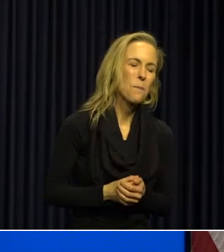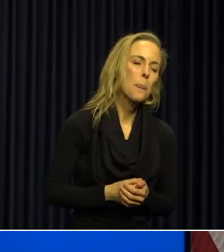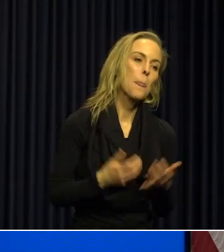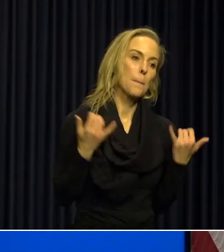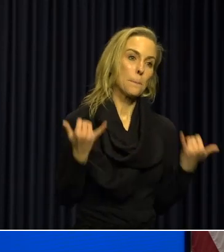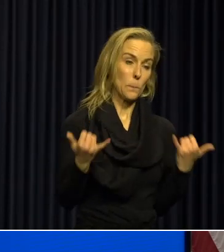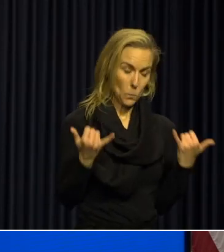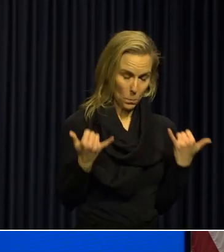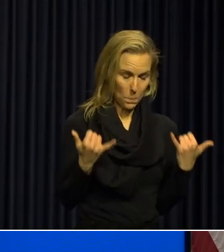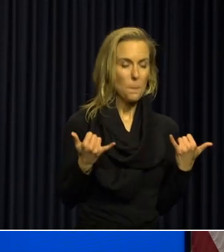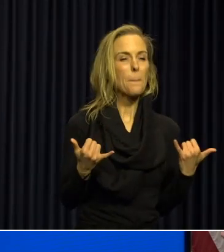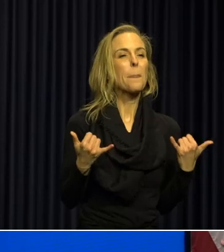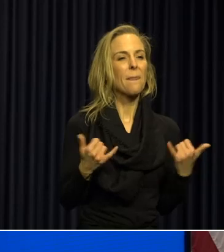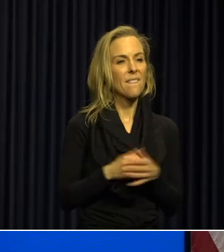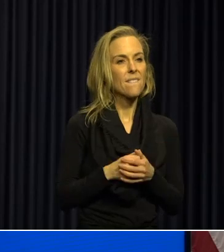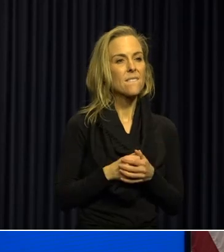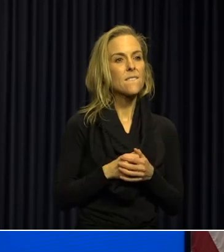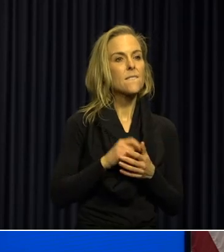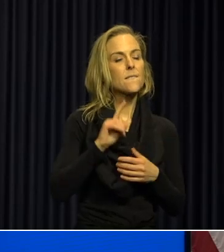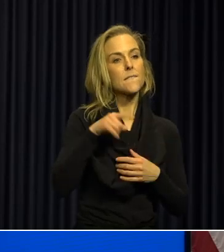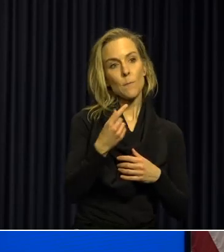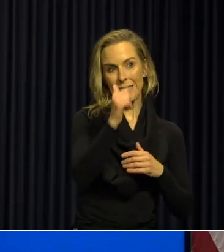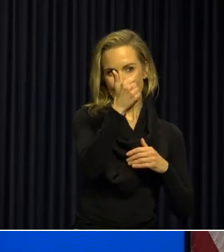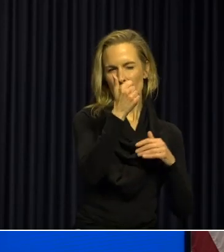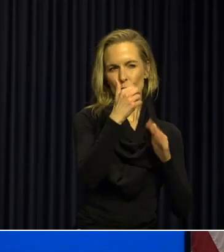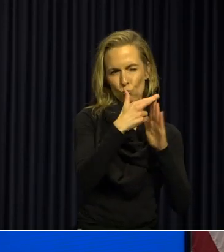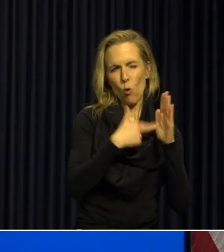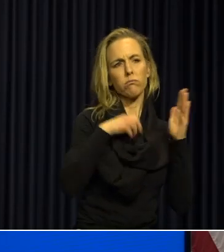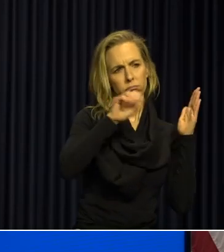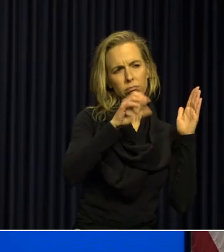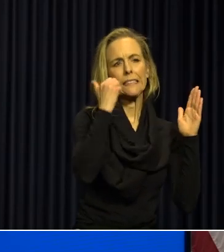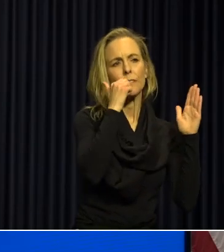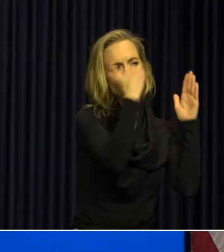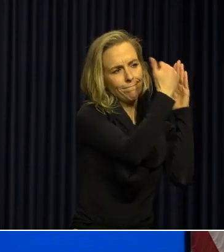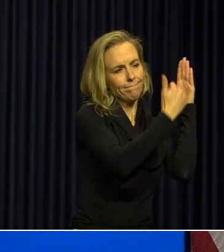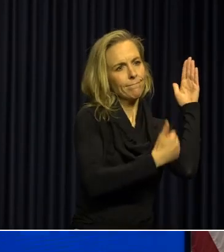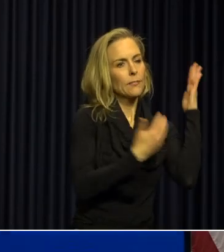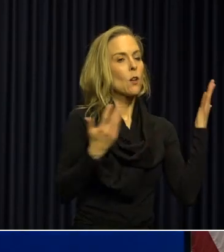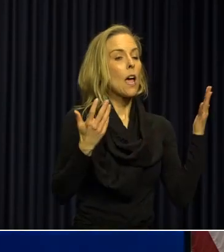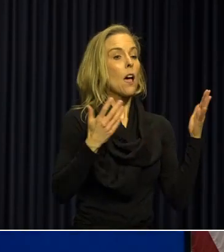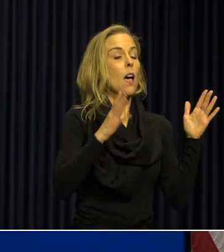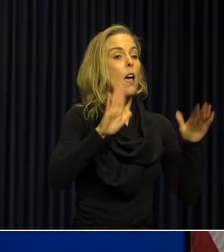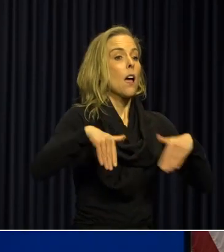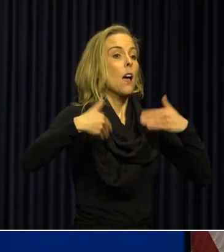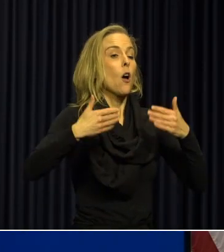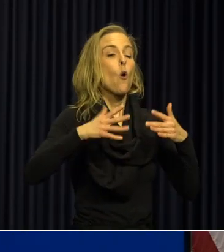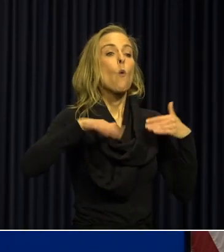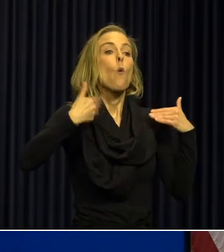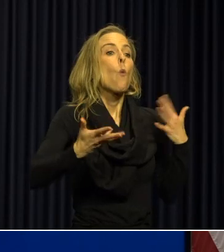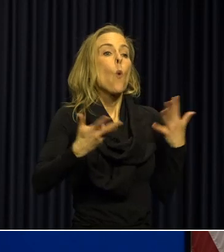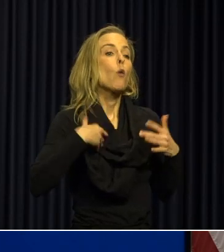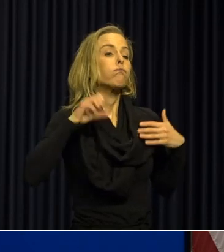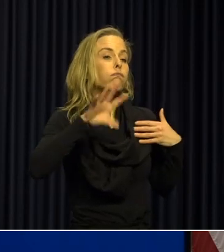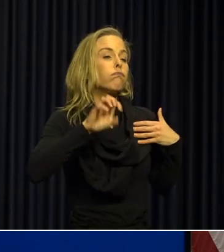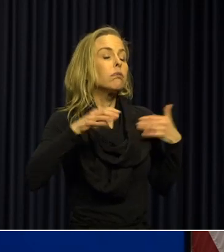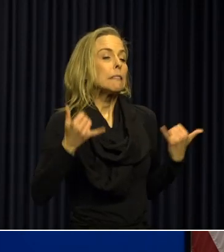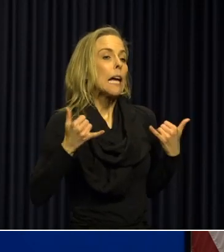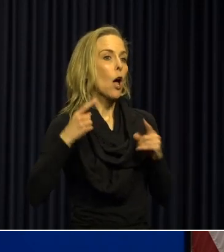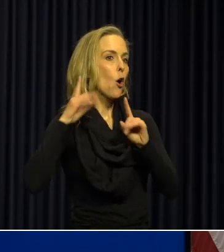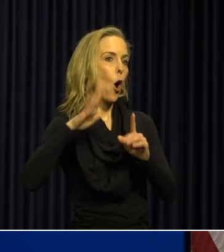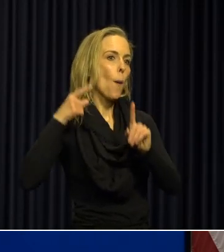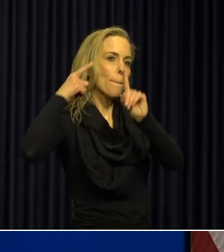talk about not just our 10 rules, but also our benchmarks on reopening. And I want to go through